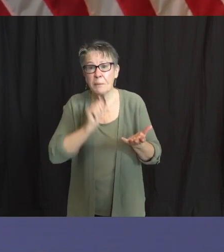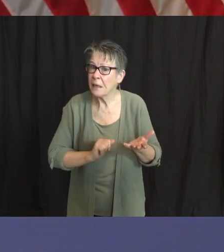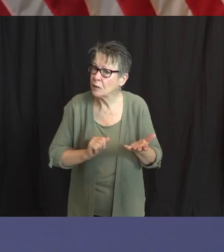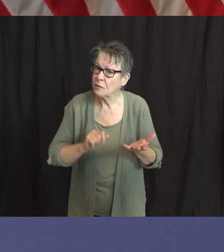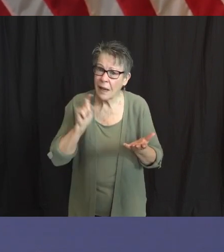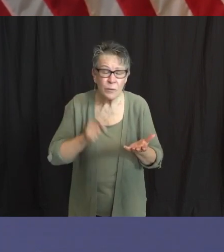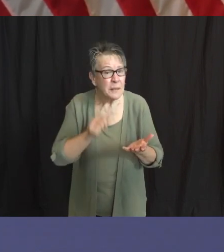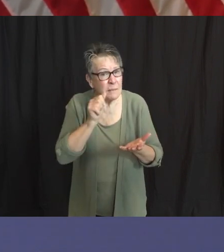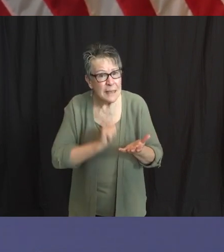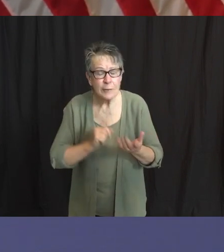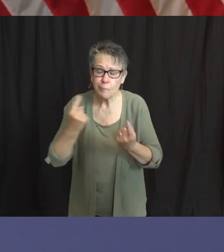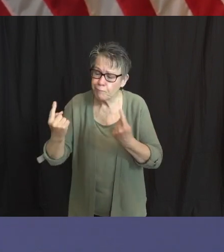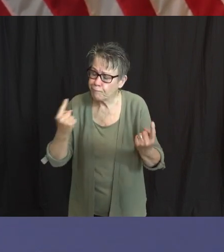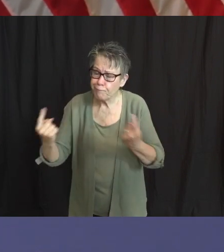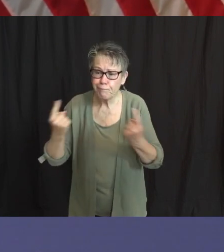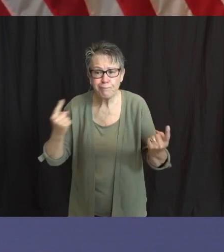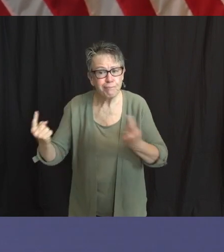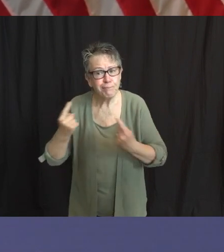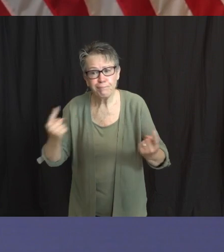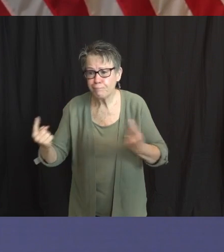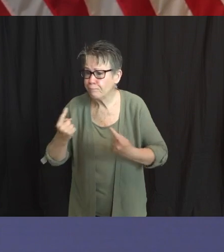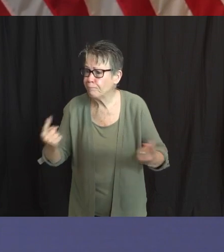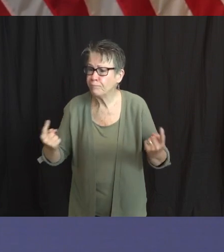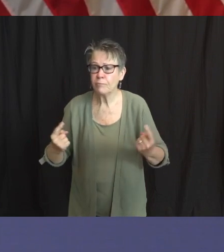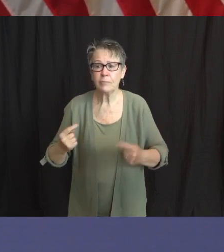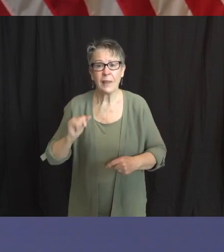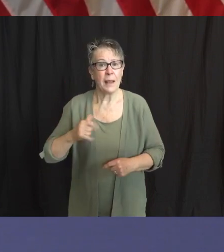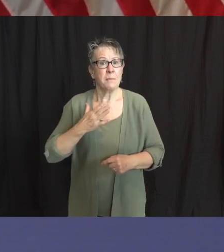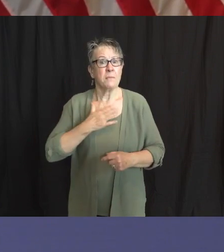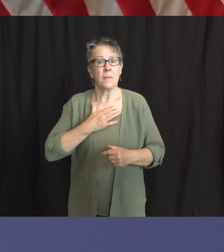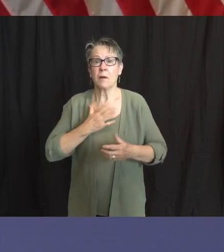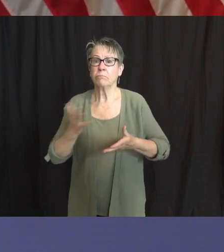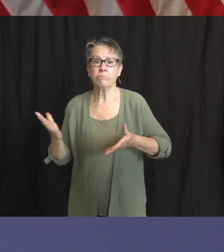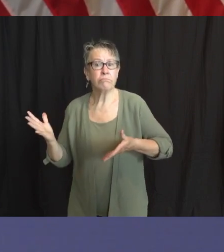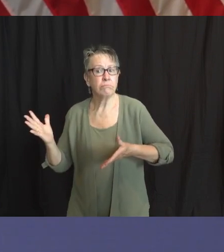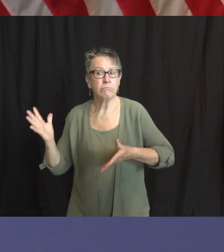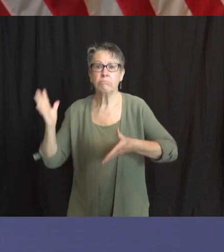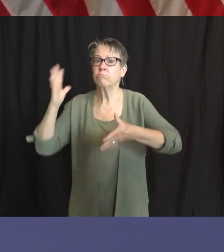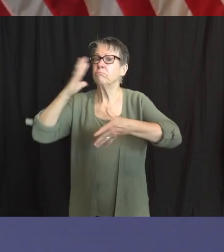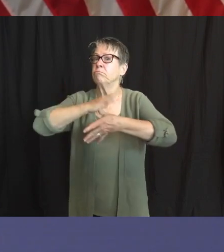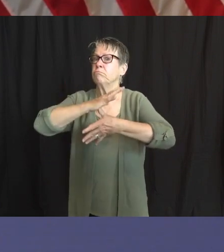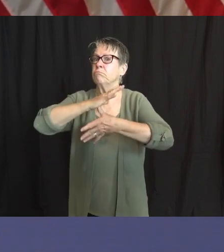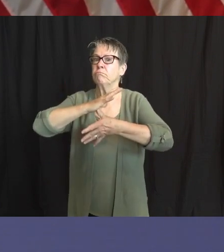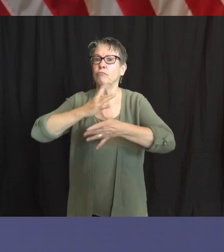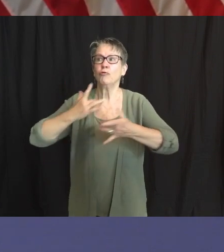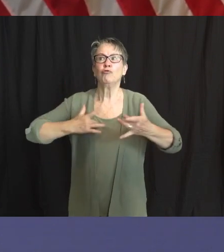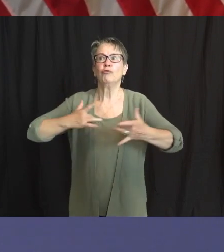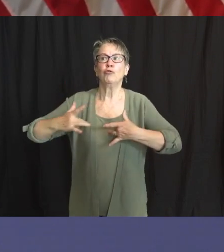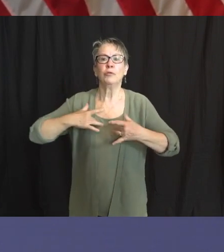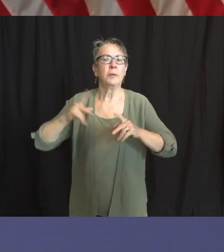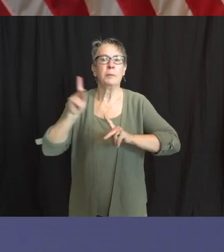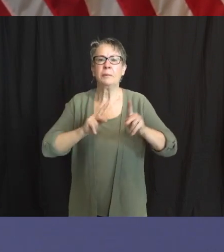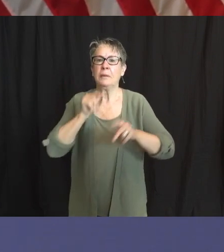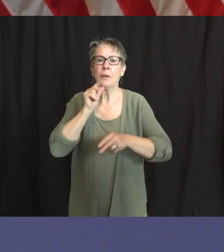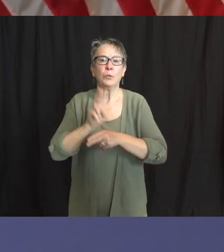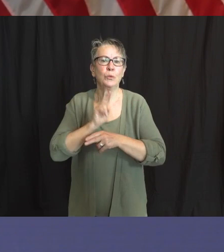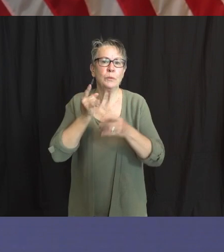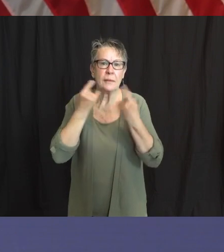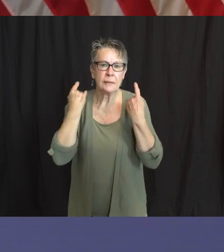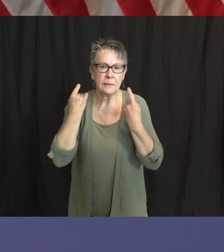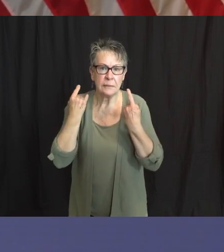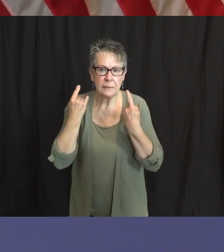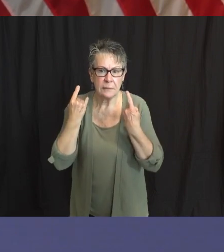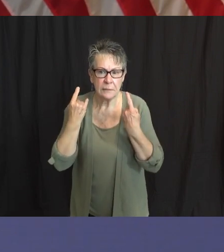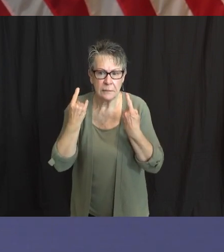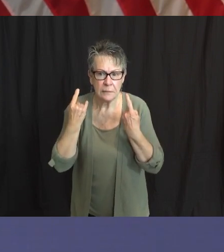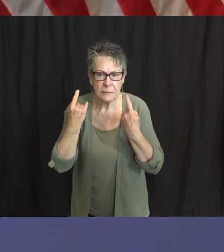of face coverings. I'm not aware of the request to fire anybody. I'll come back to you on that. Pat can talk about the Belmar